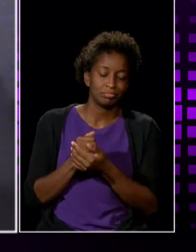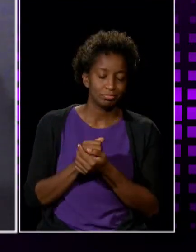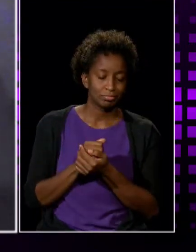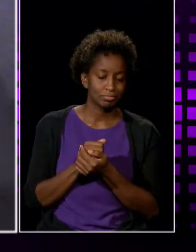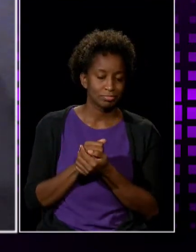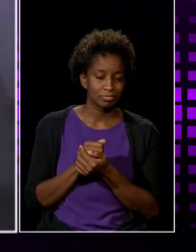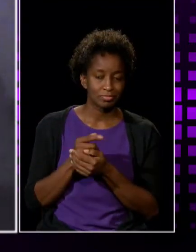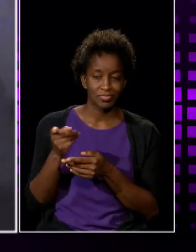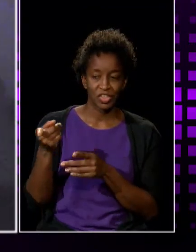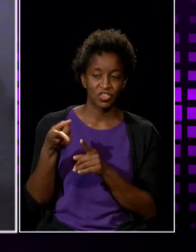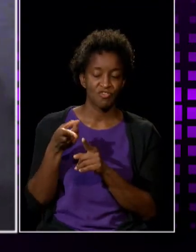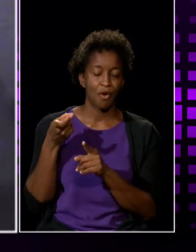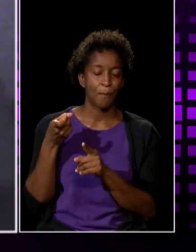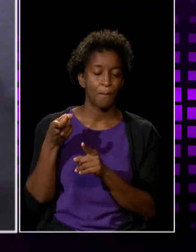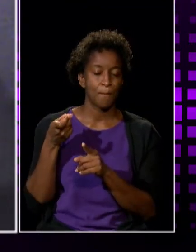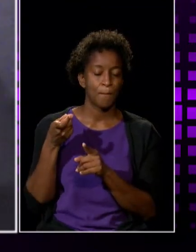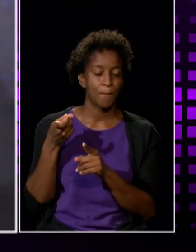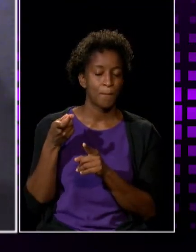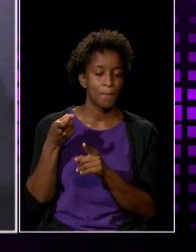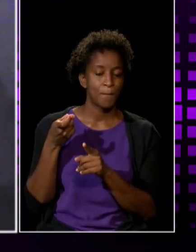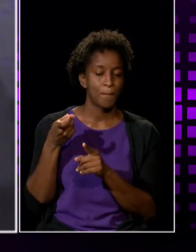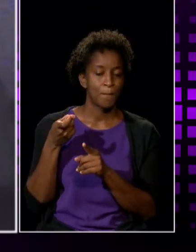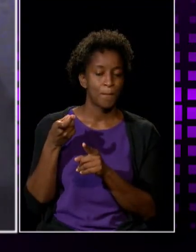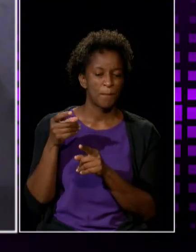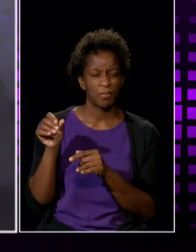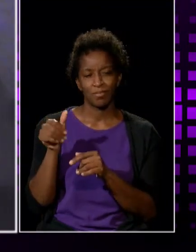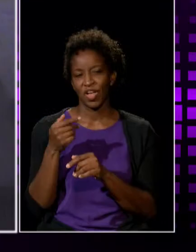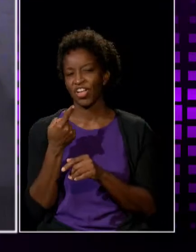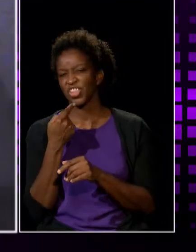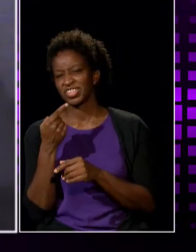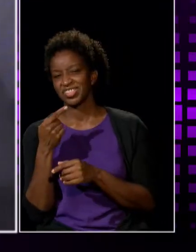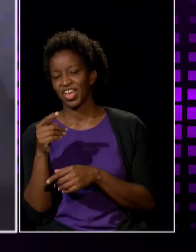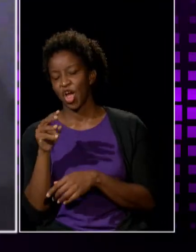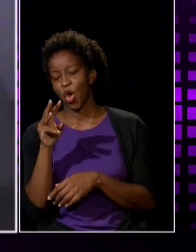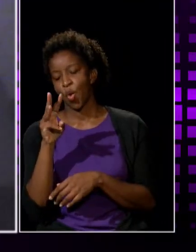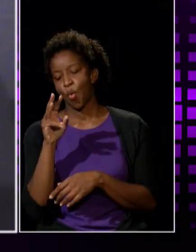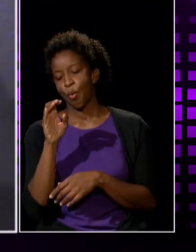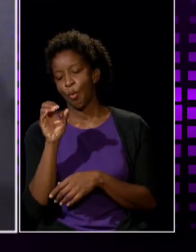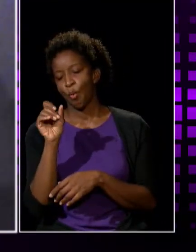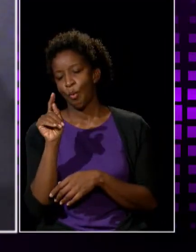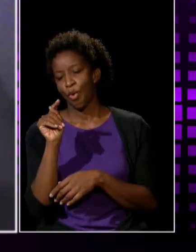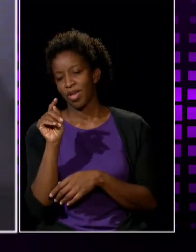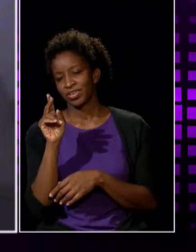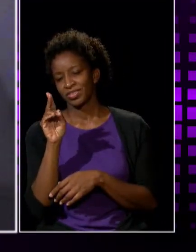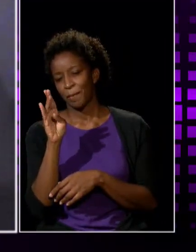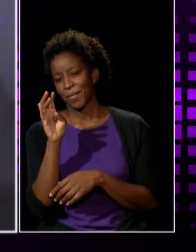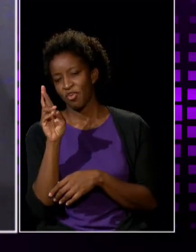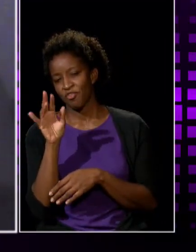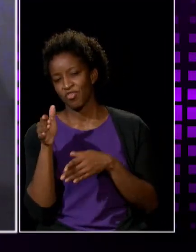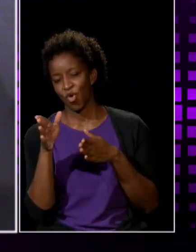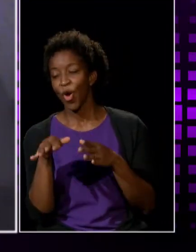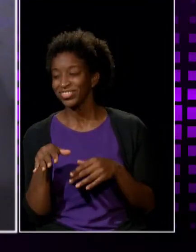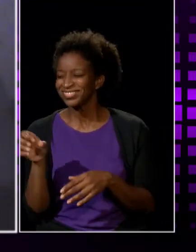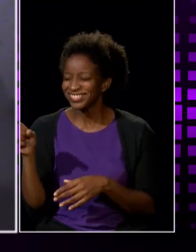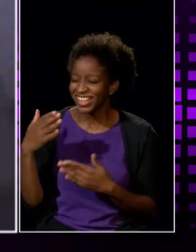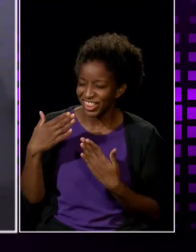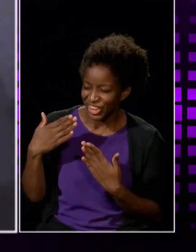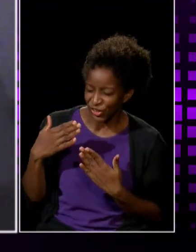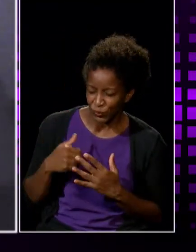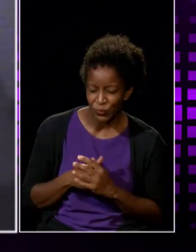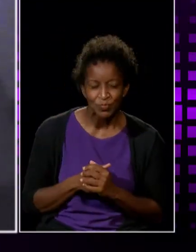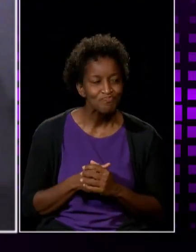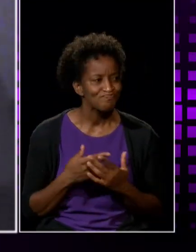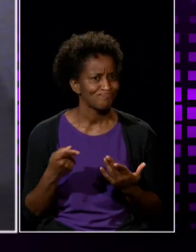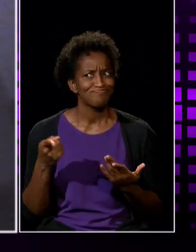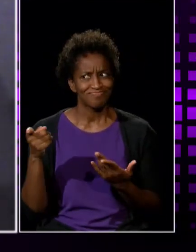down Westbury Road. Westbury side, thank you, could now ascend to a national